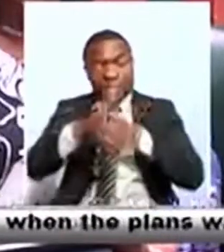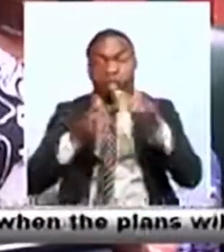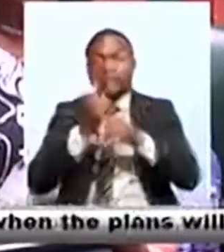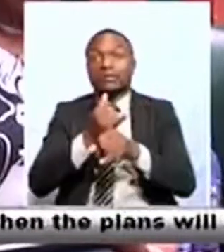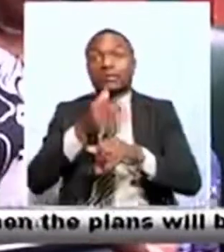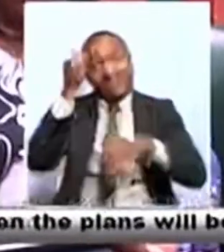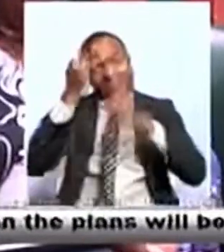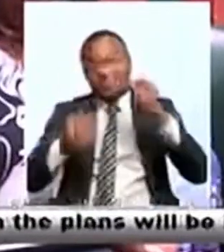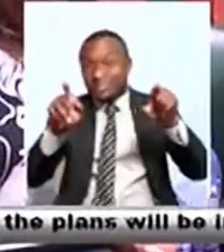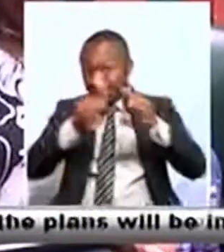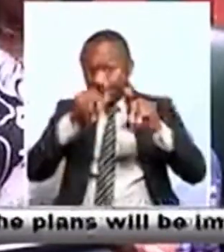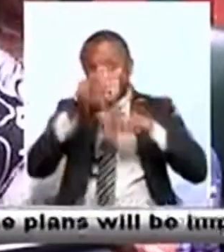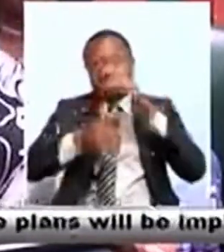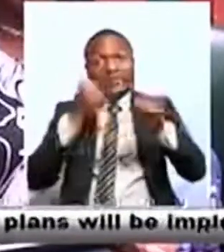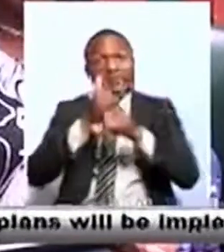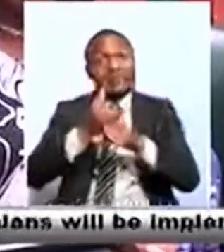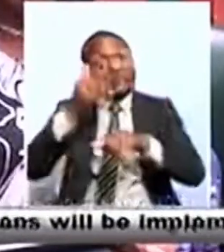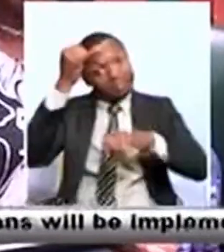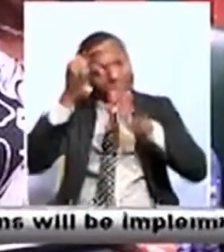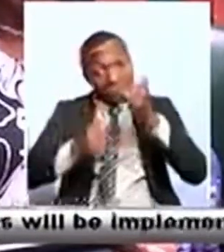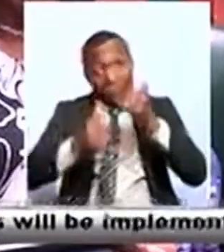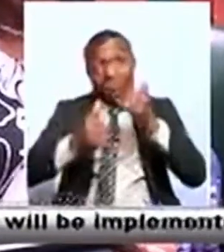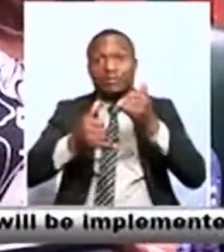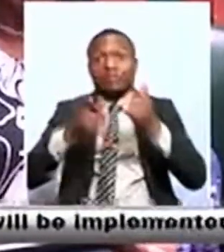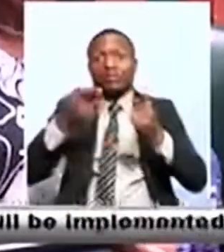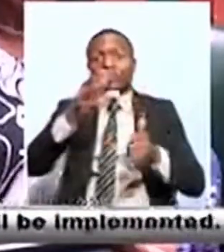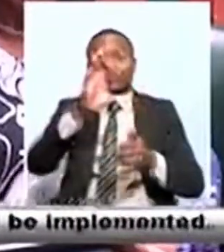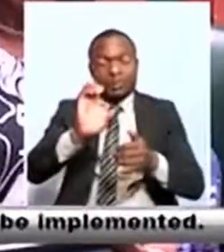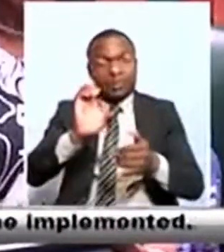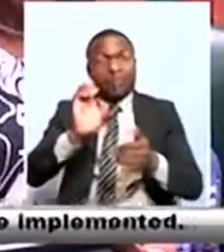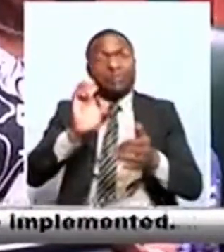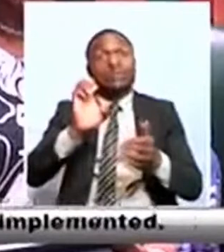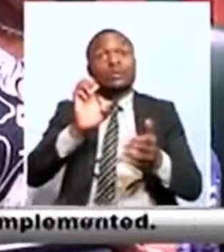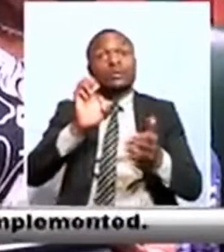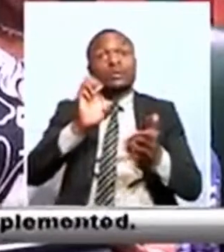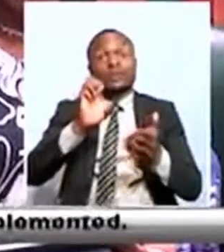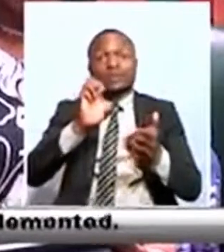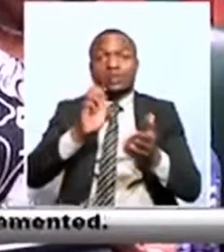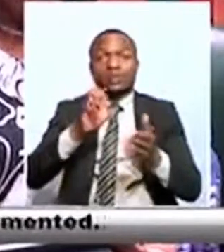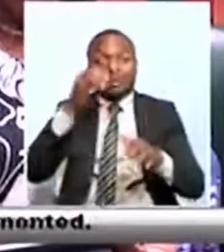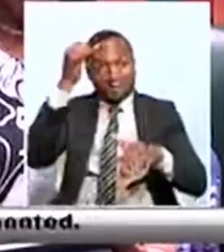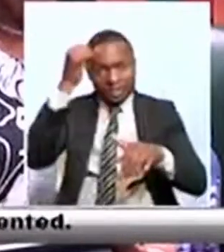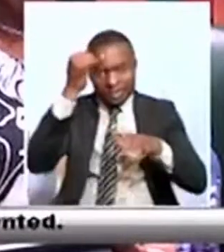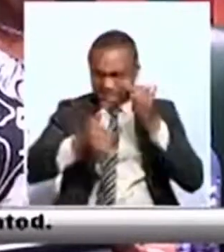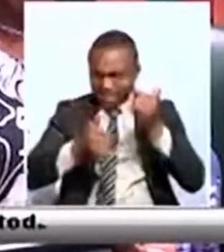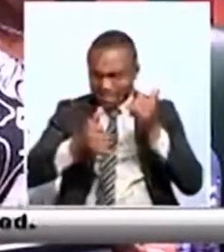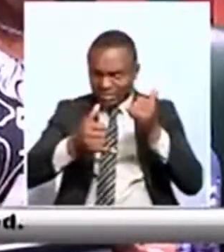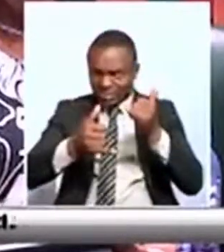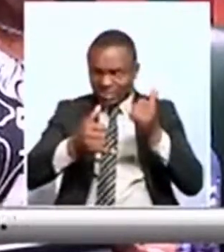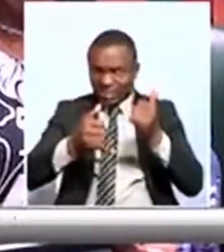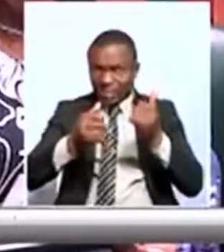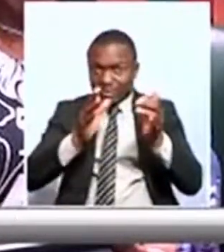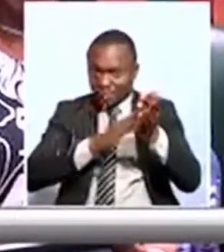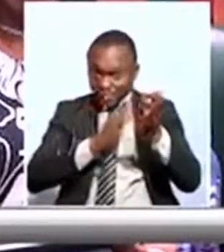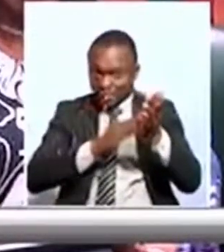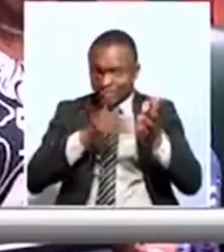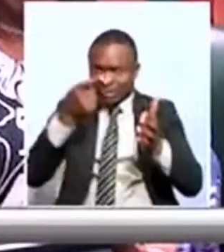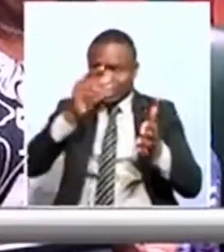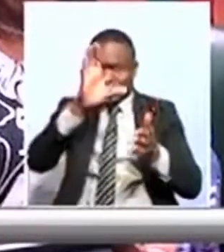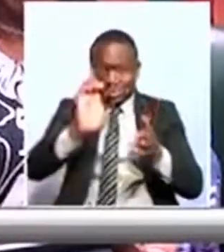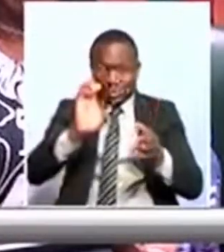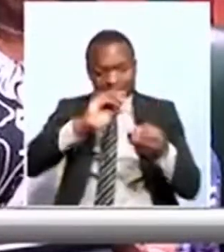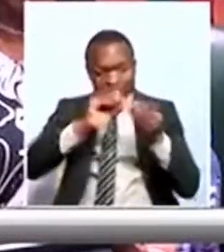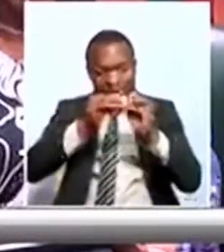same year. The expiry of the school certificate, the expiry of the school certificate and GCE examination